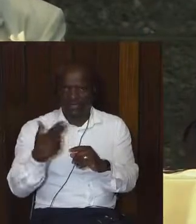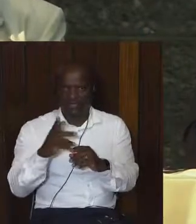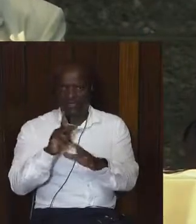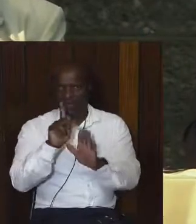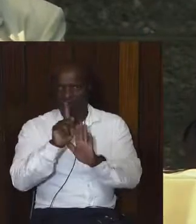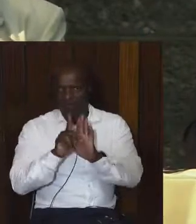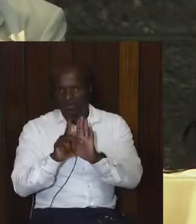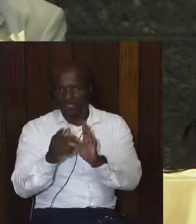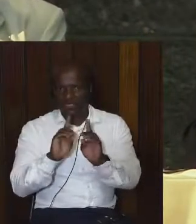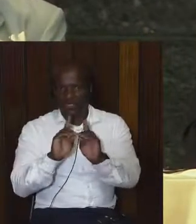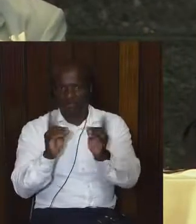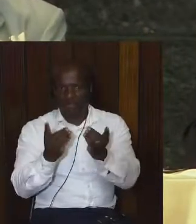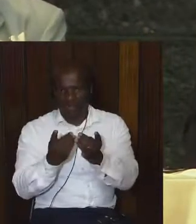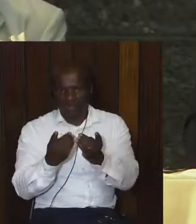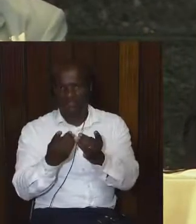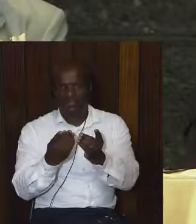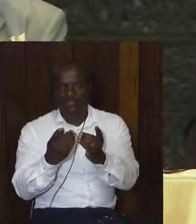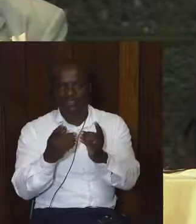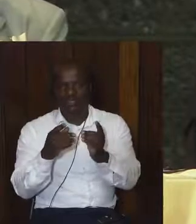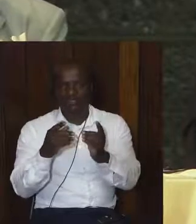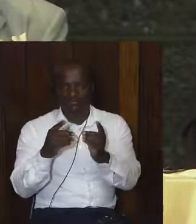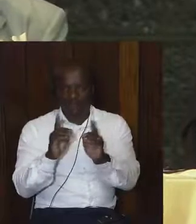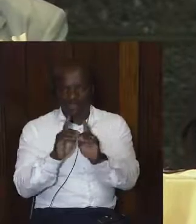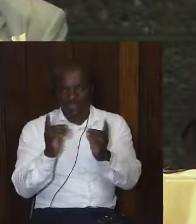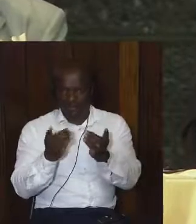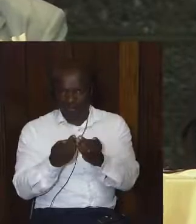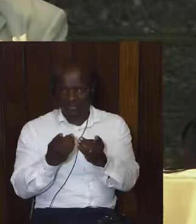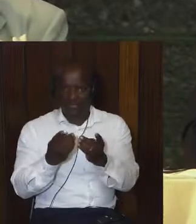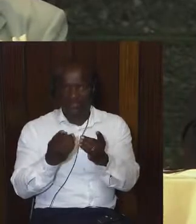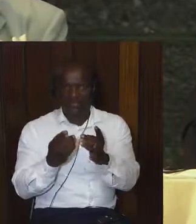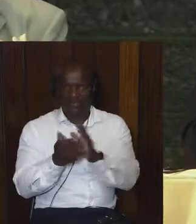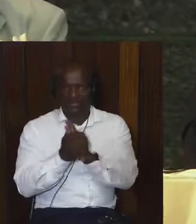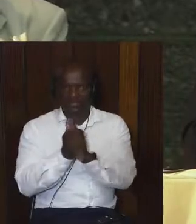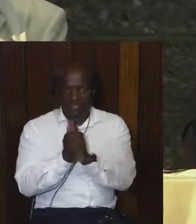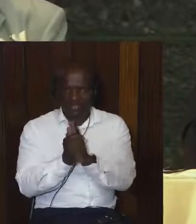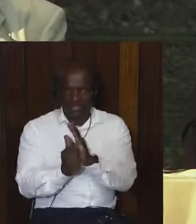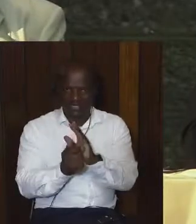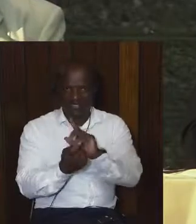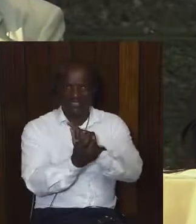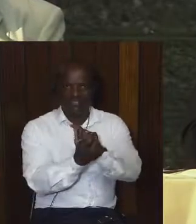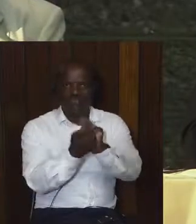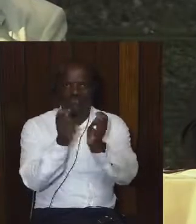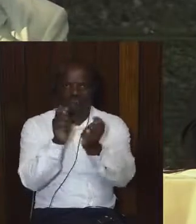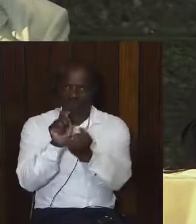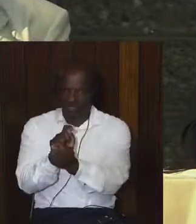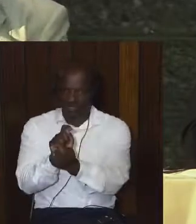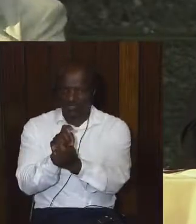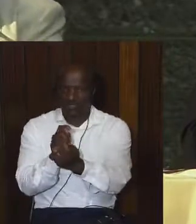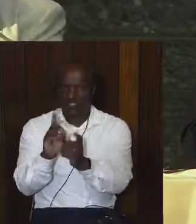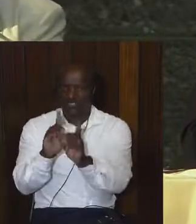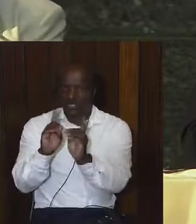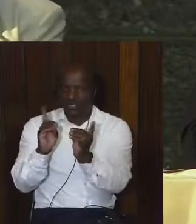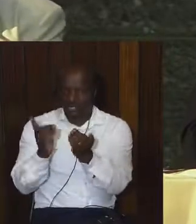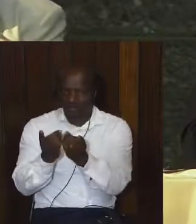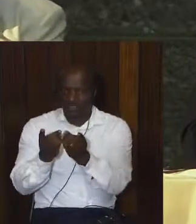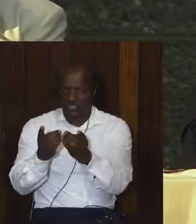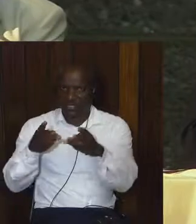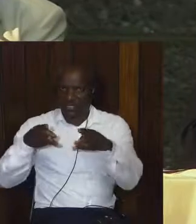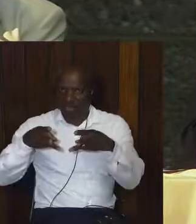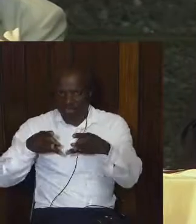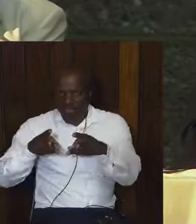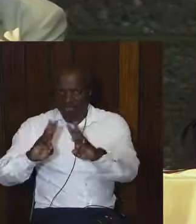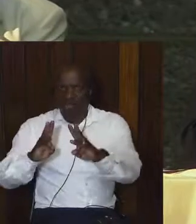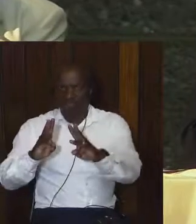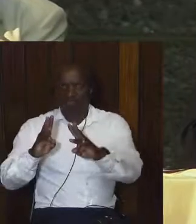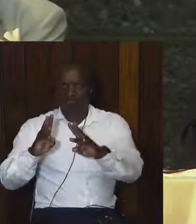that the department will be taking over because the skills are being transferred to the department, specifically the roads branch, who is